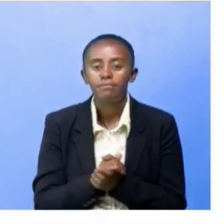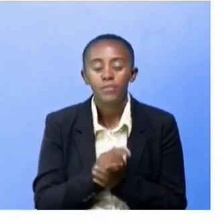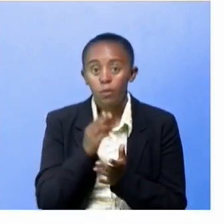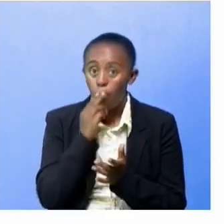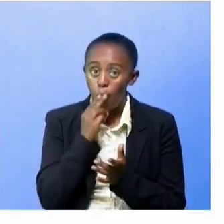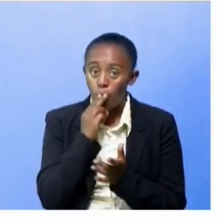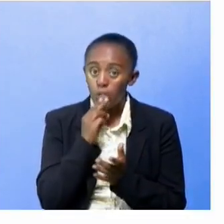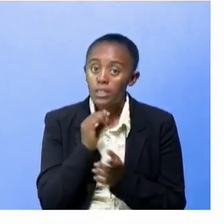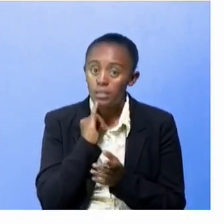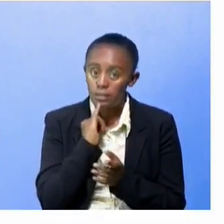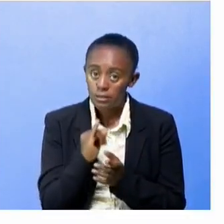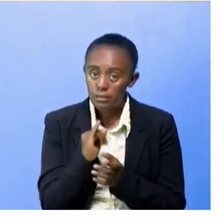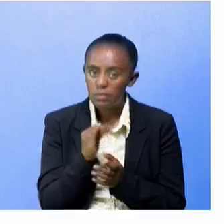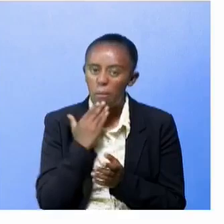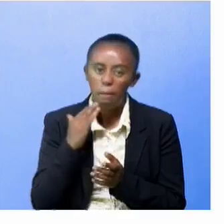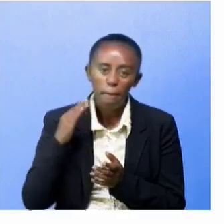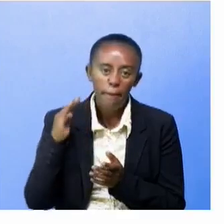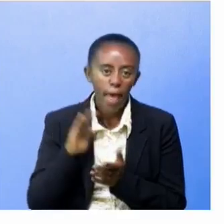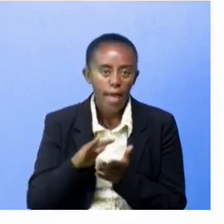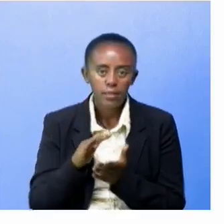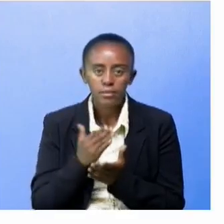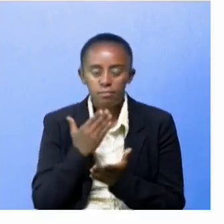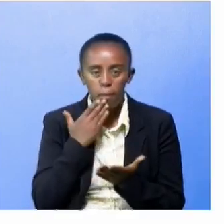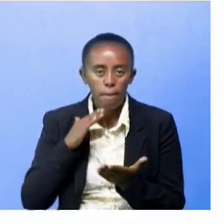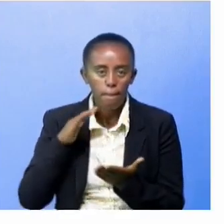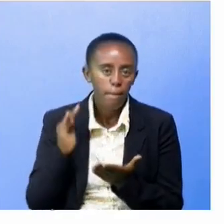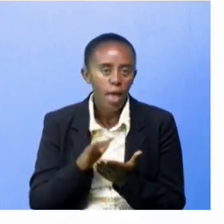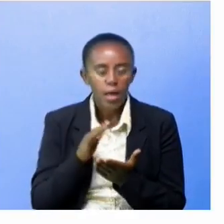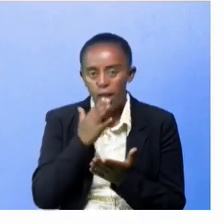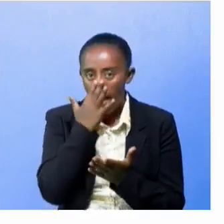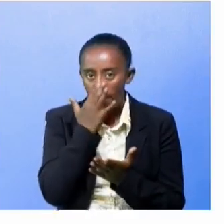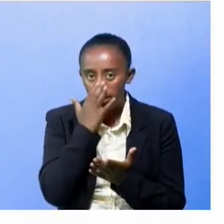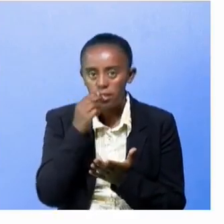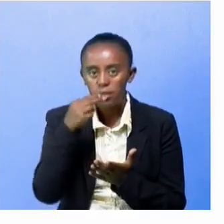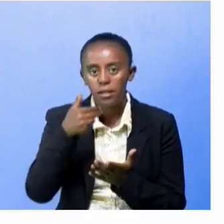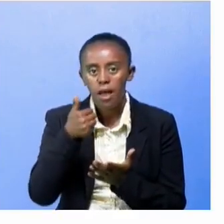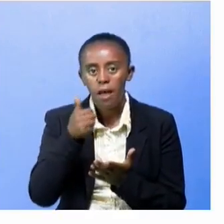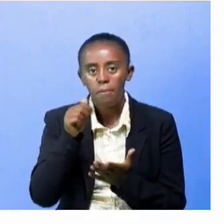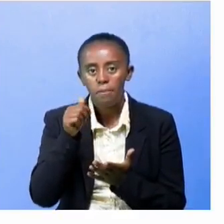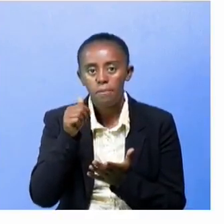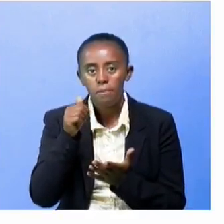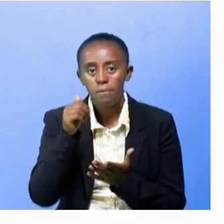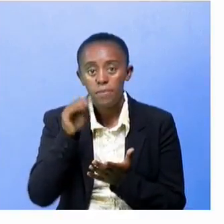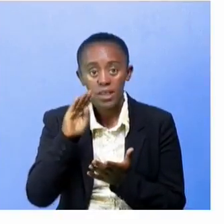is a bad habit